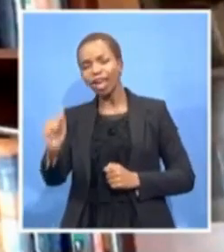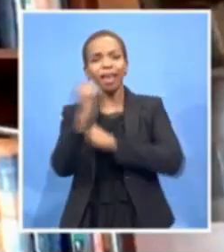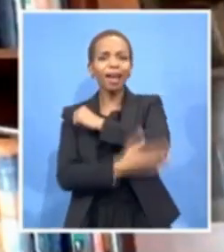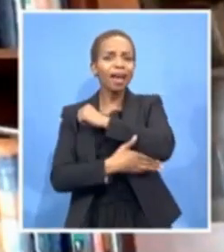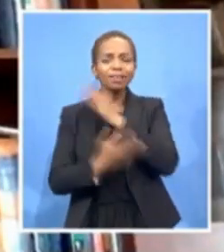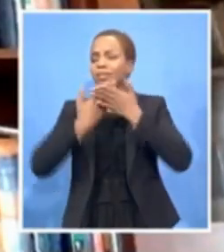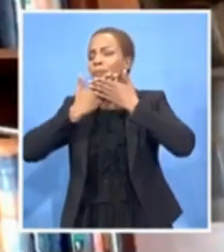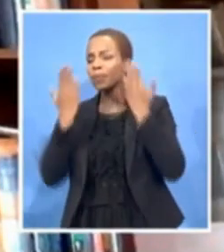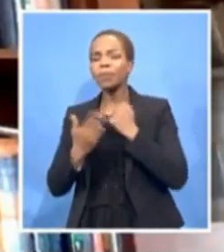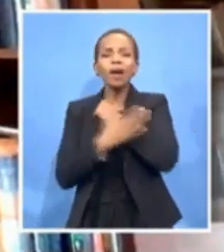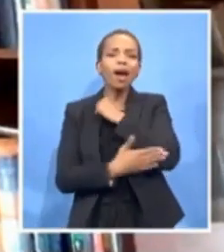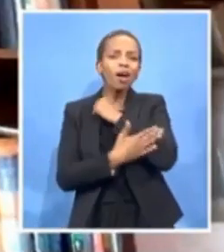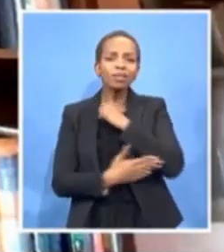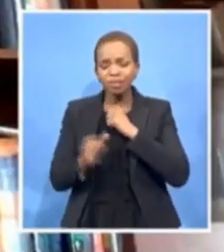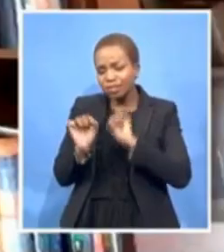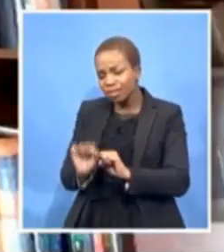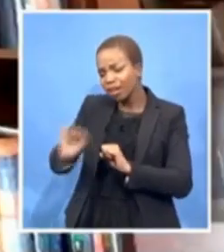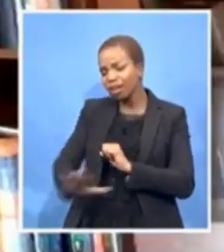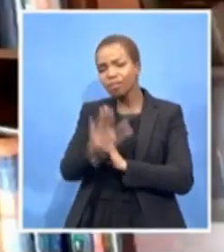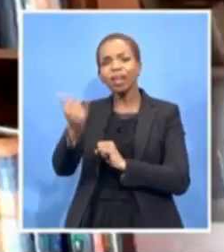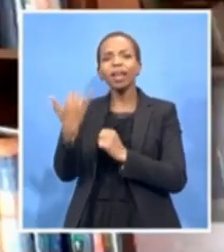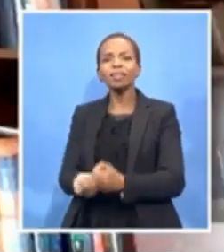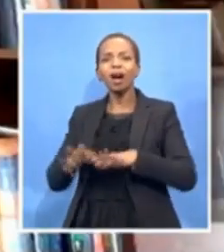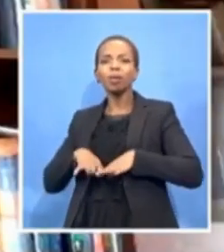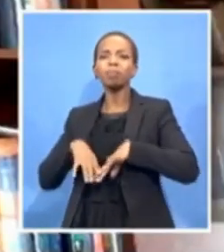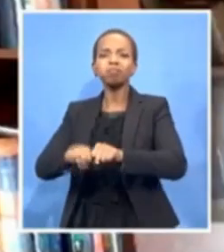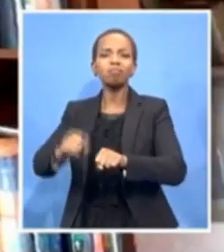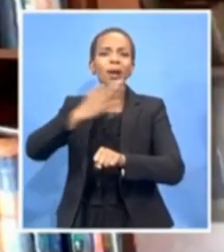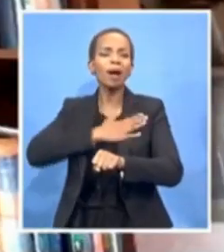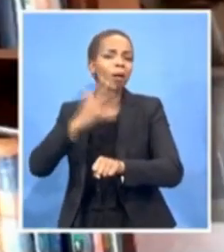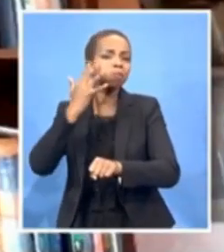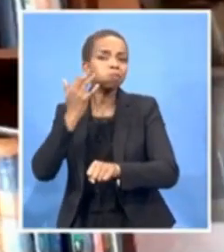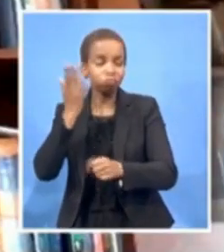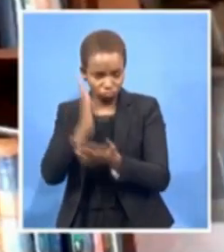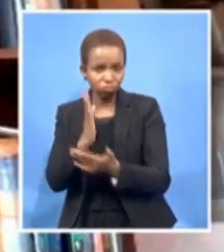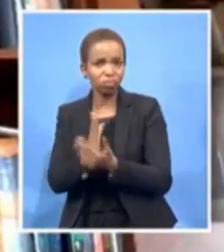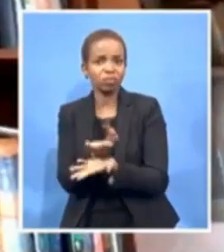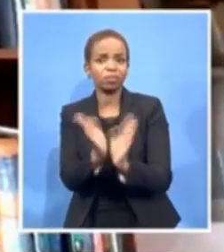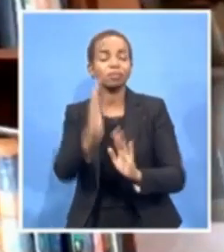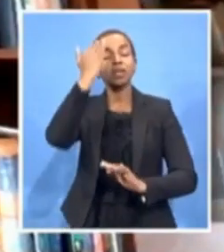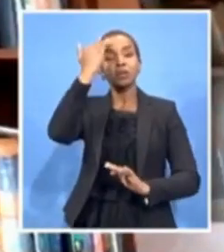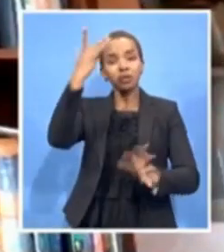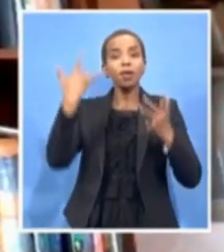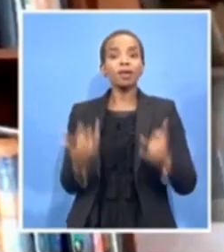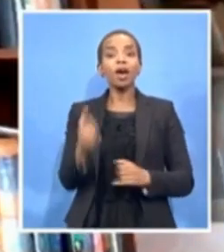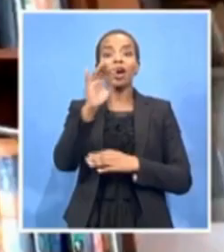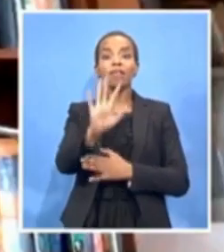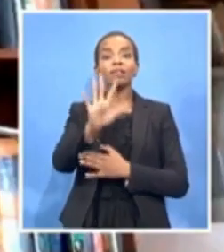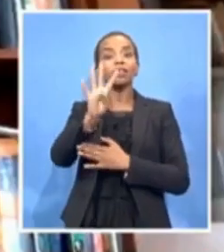colonial yoke. Of course, you now know that we are 54 countries, with South Sudan having broken away in the